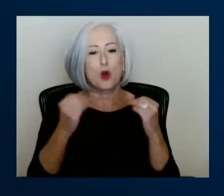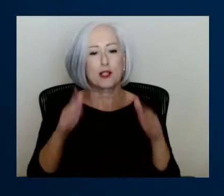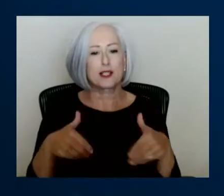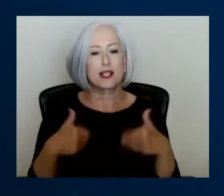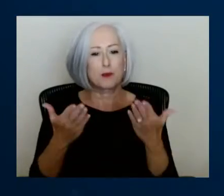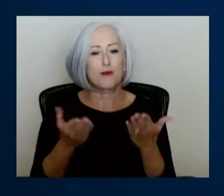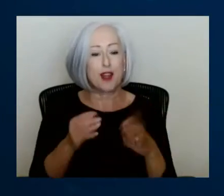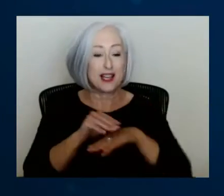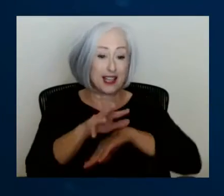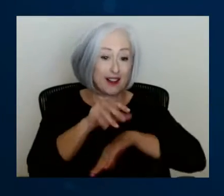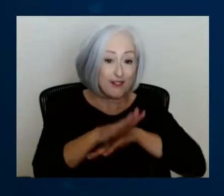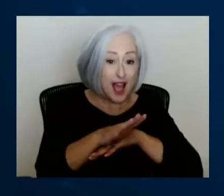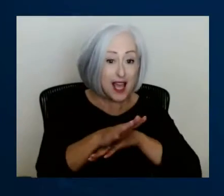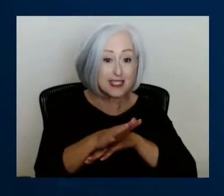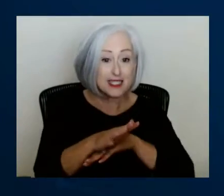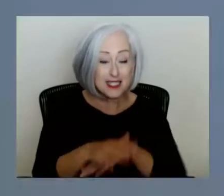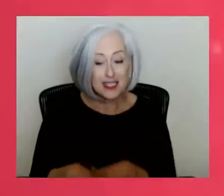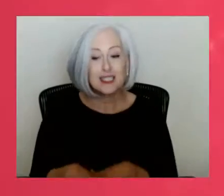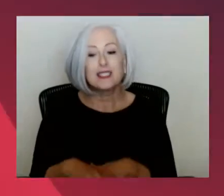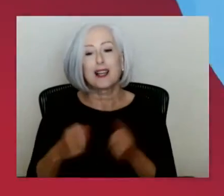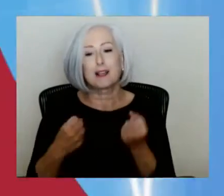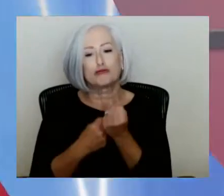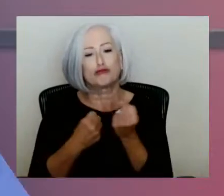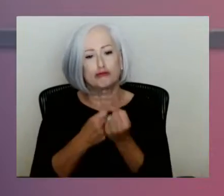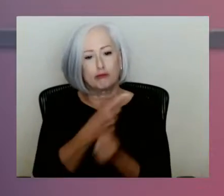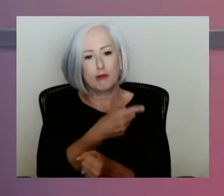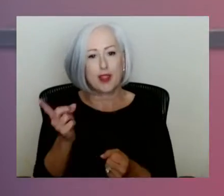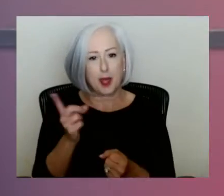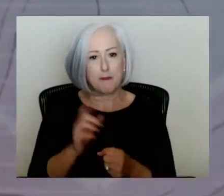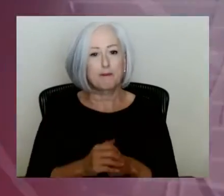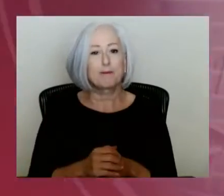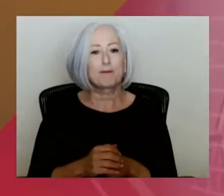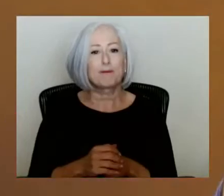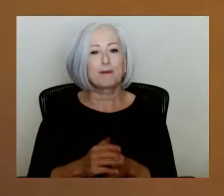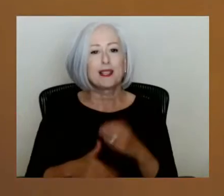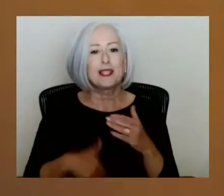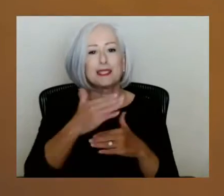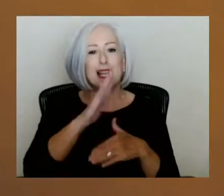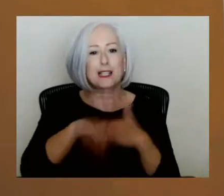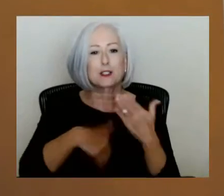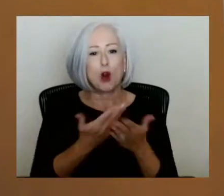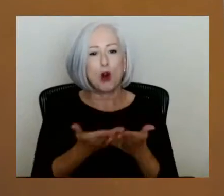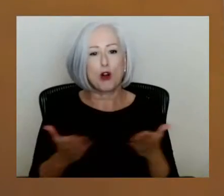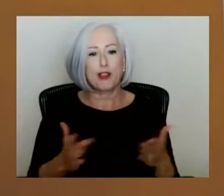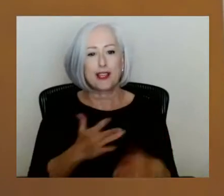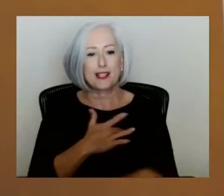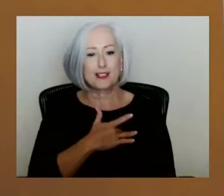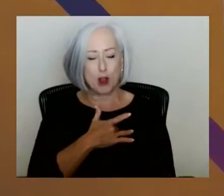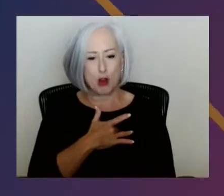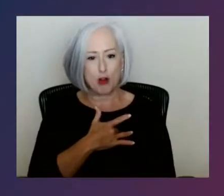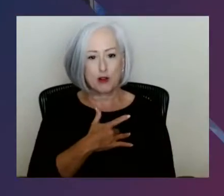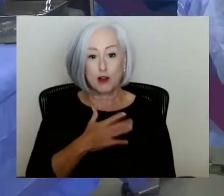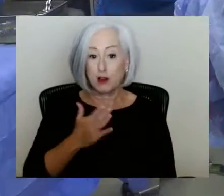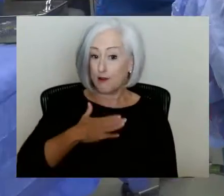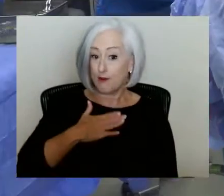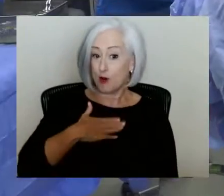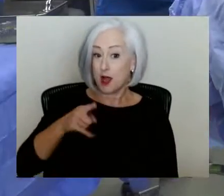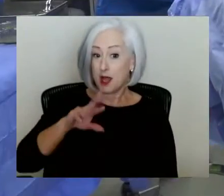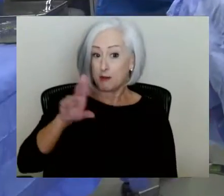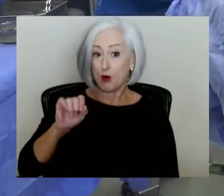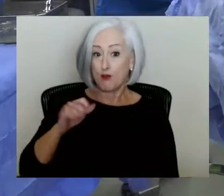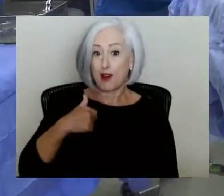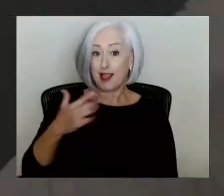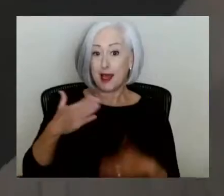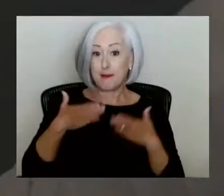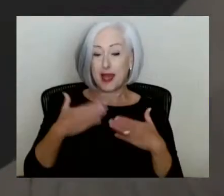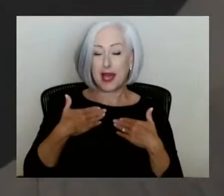8 on these social media channels. On the next All Things Heart. As far as my profile goes, I'm very happy. How does this